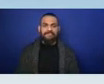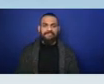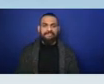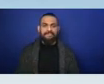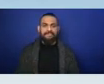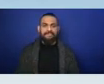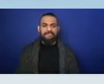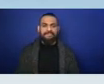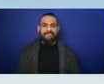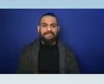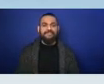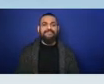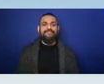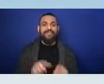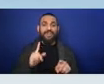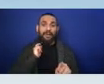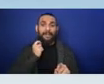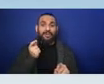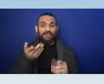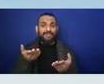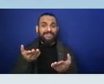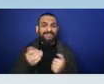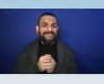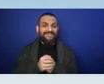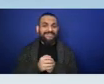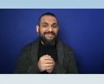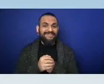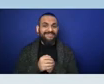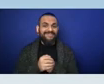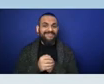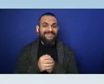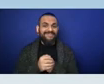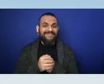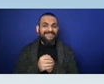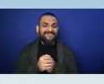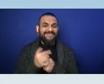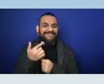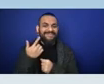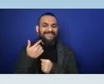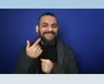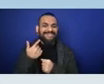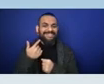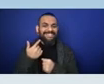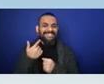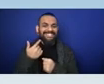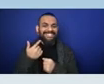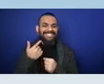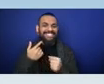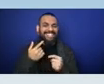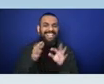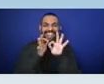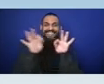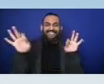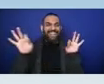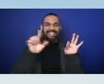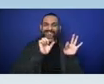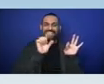information and get registered for the coronavirus? That's a great question.